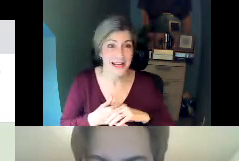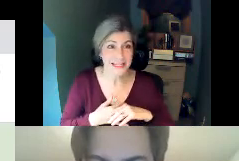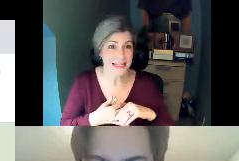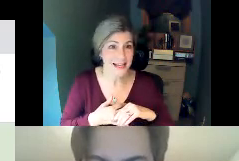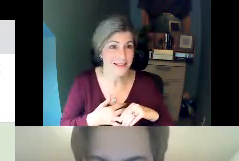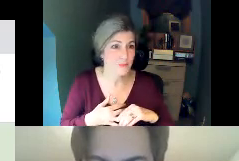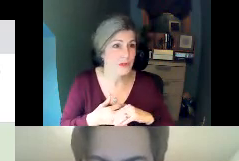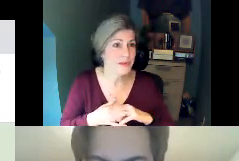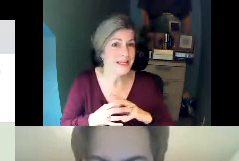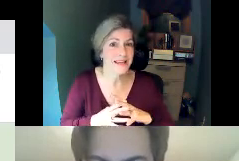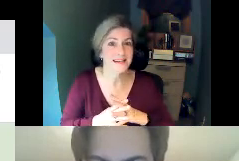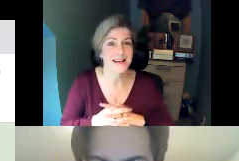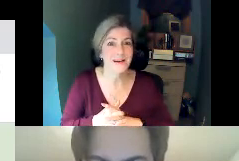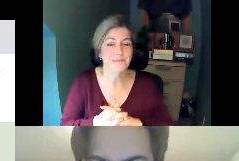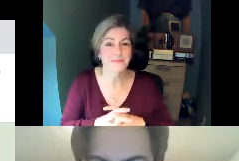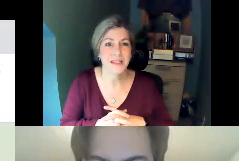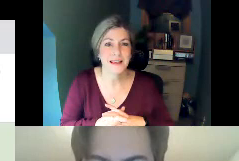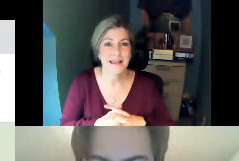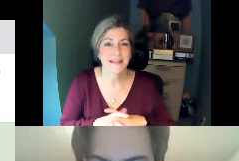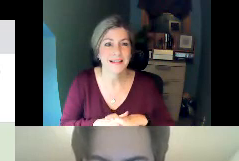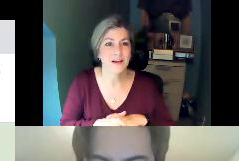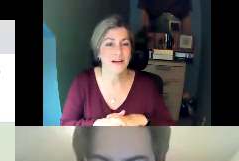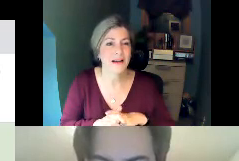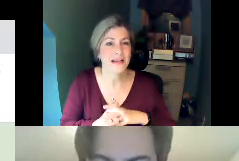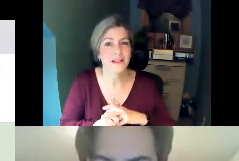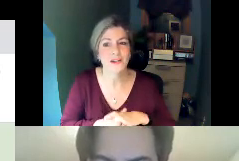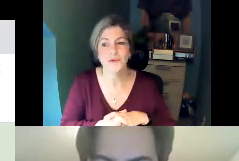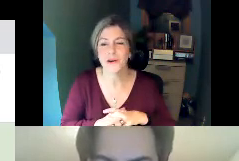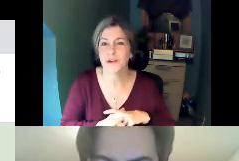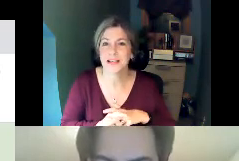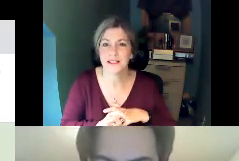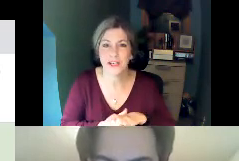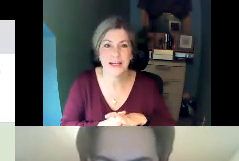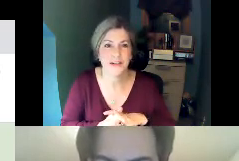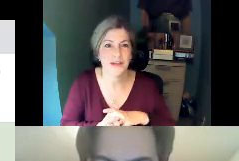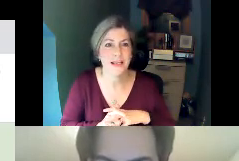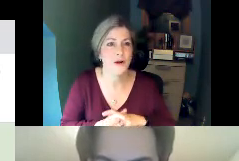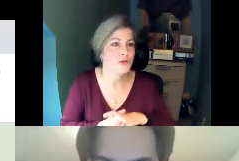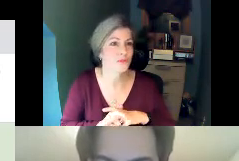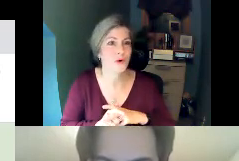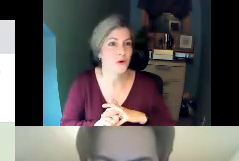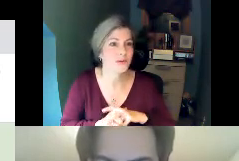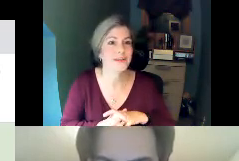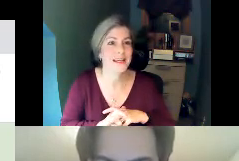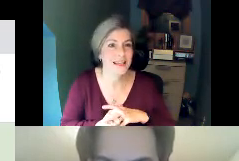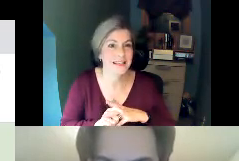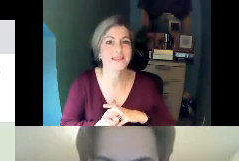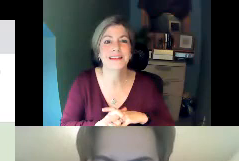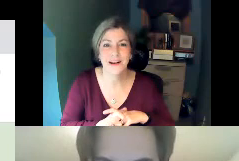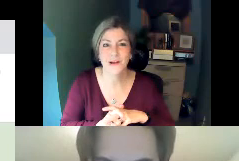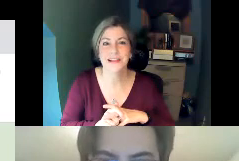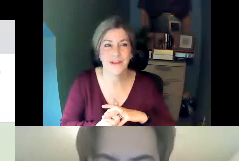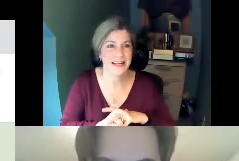they're not 18 yet, they will be. And this is their account. And you are transitioning to the coach role